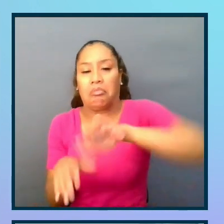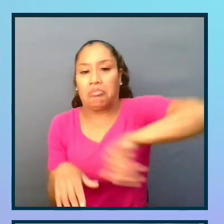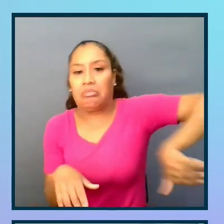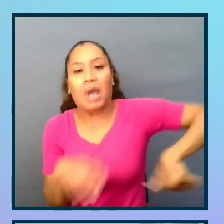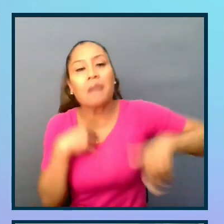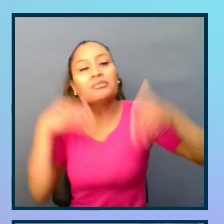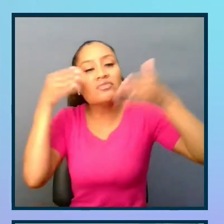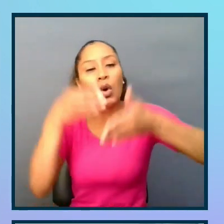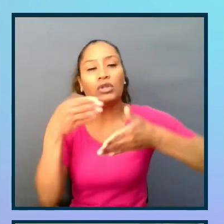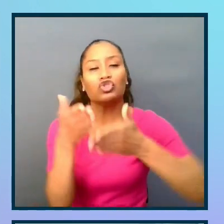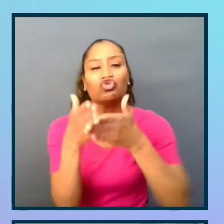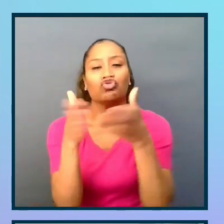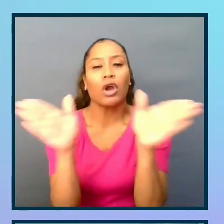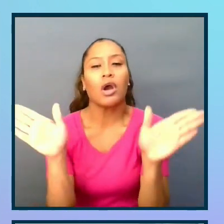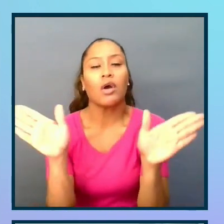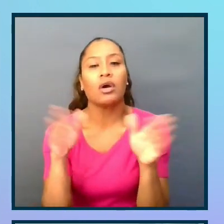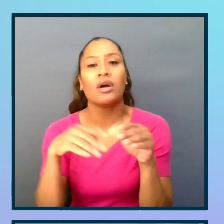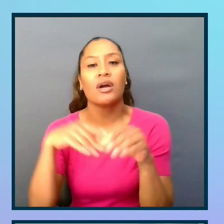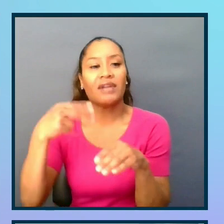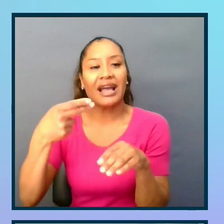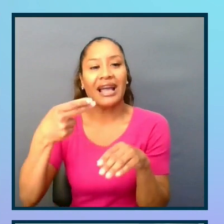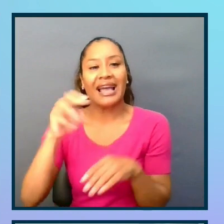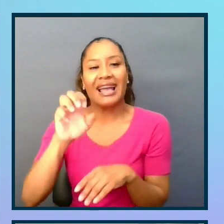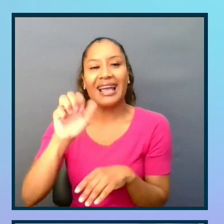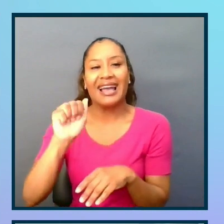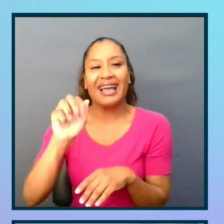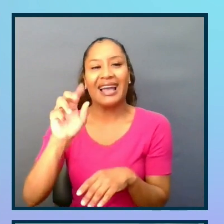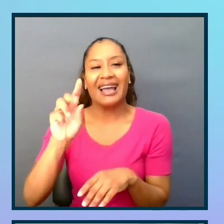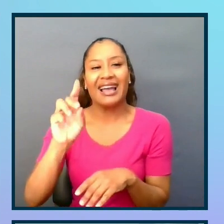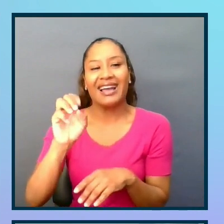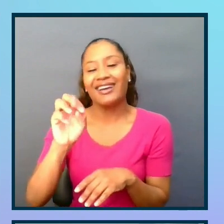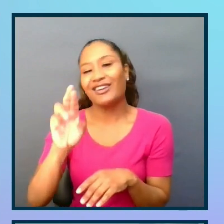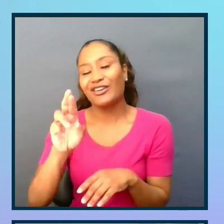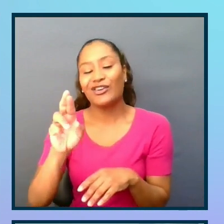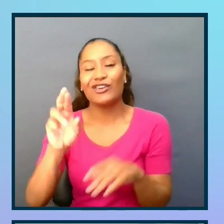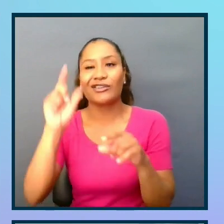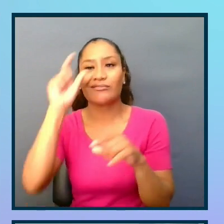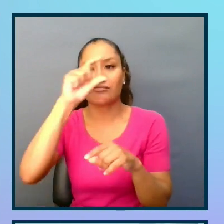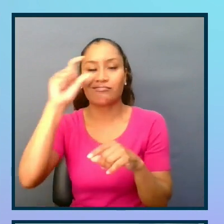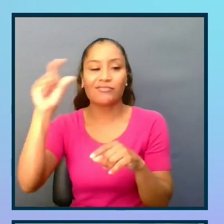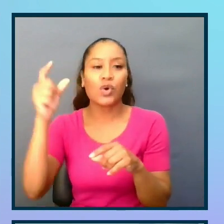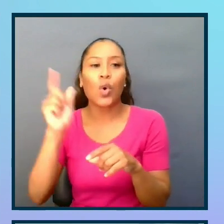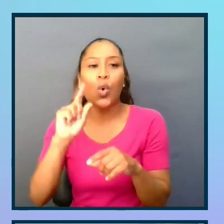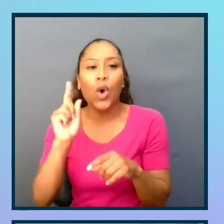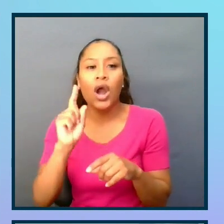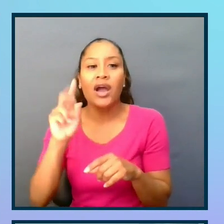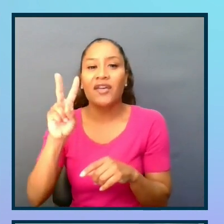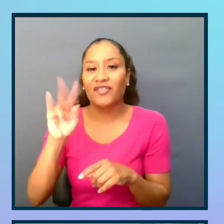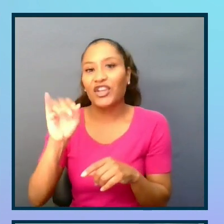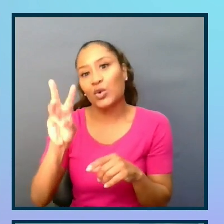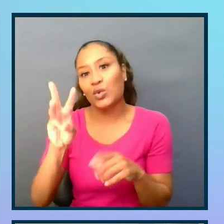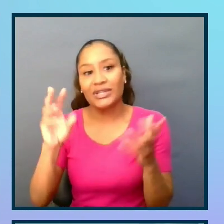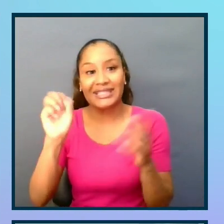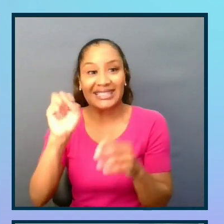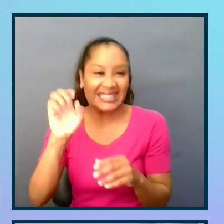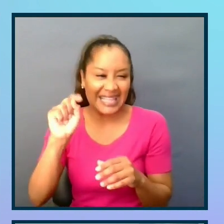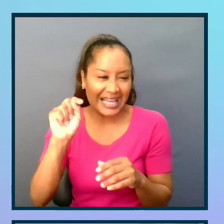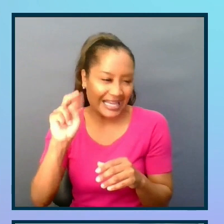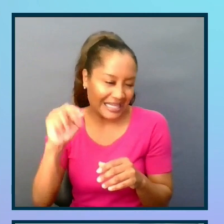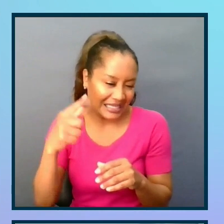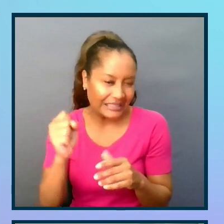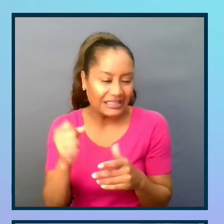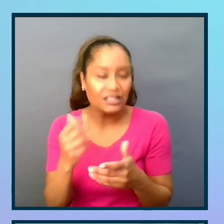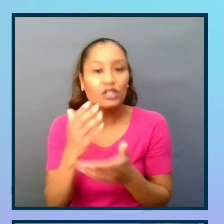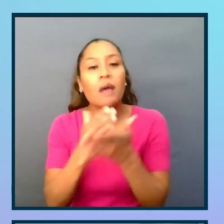one. There's a sort of header area that says where we're at, what view we're at, which is settings. We've got a little bit of information